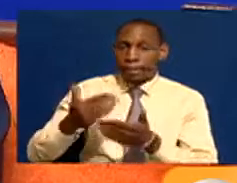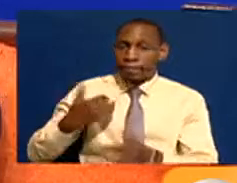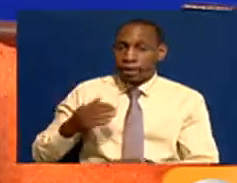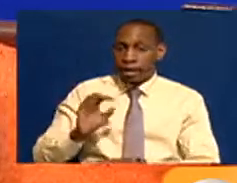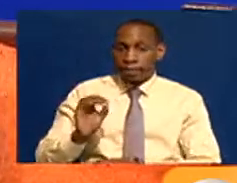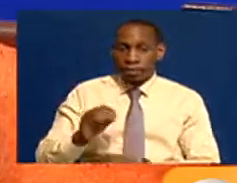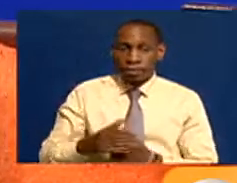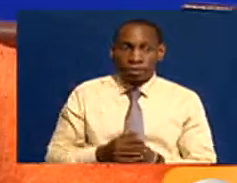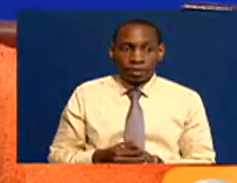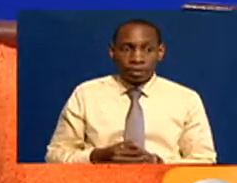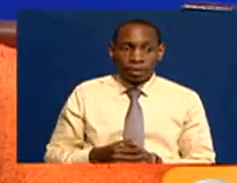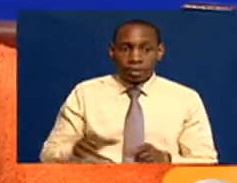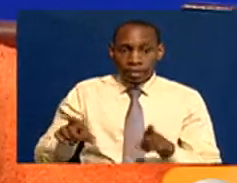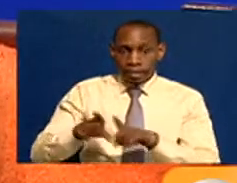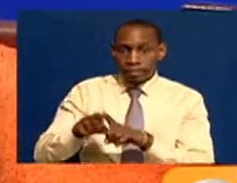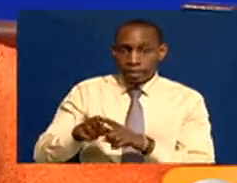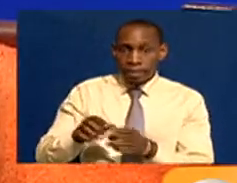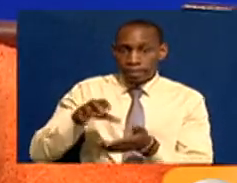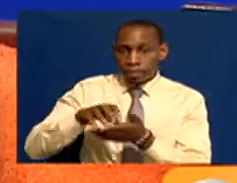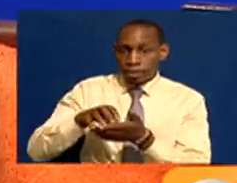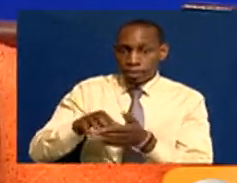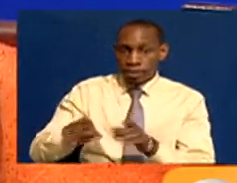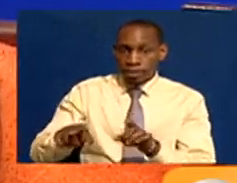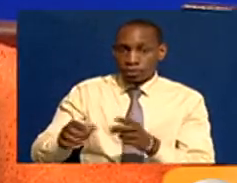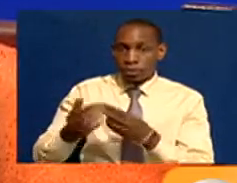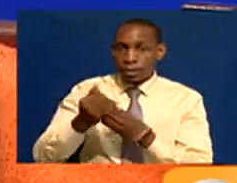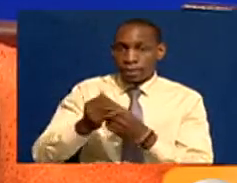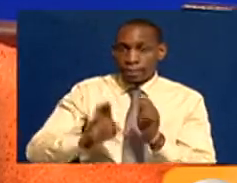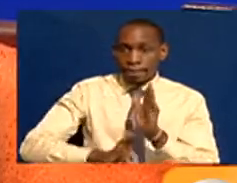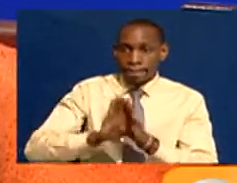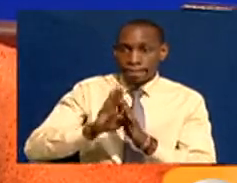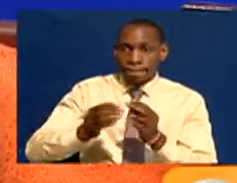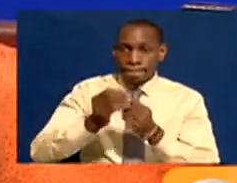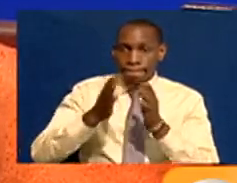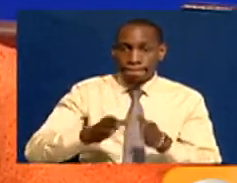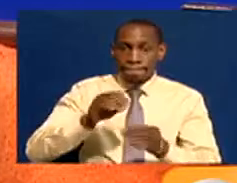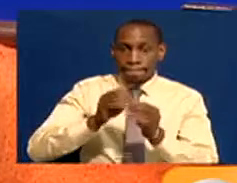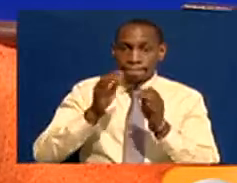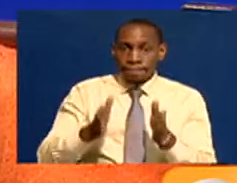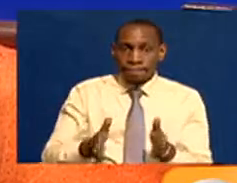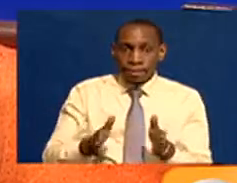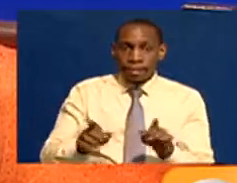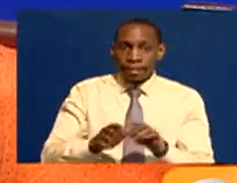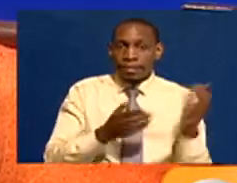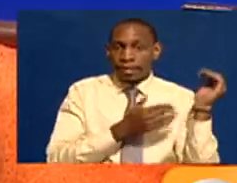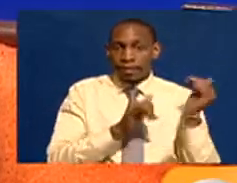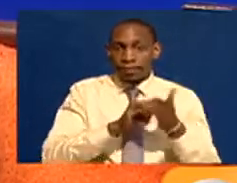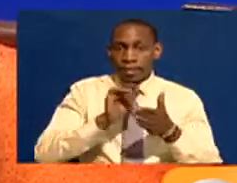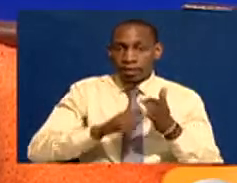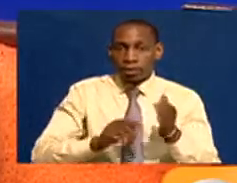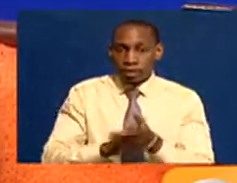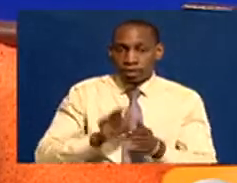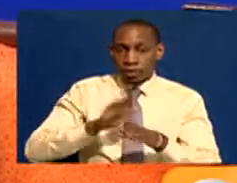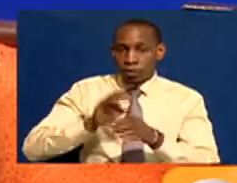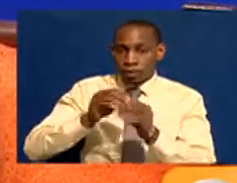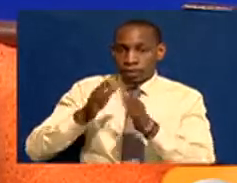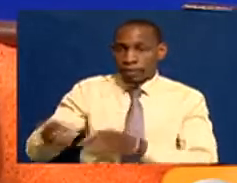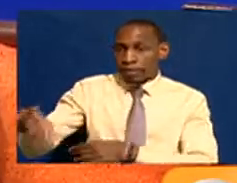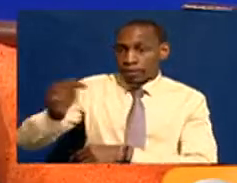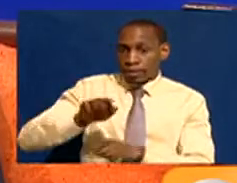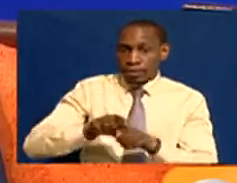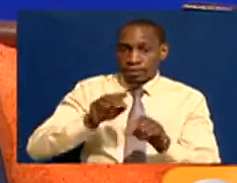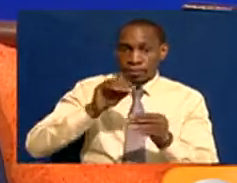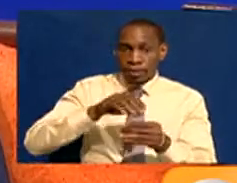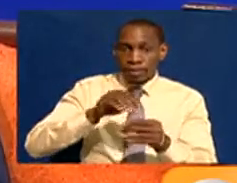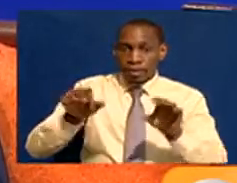that is the area that we are also partnering with development partners and investors. And I hope that we can get good investors that are going to invest